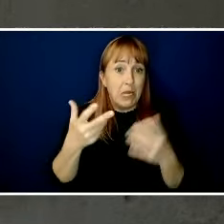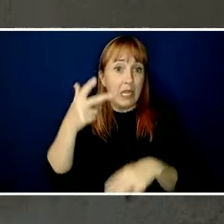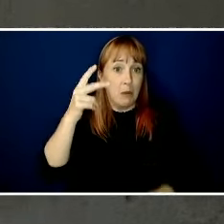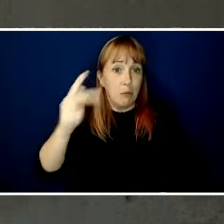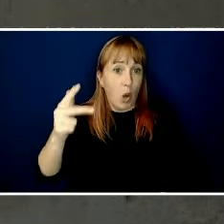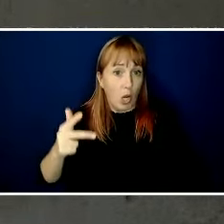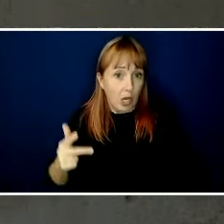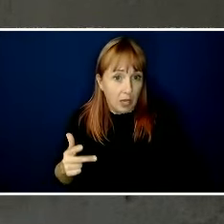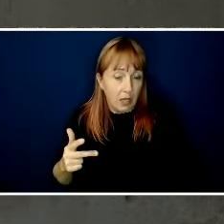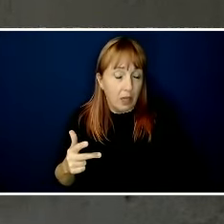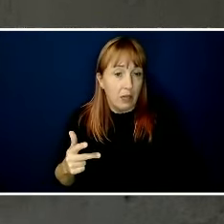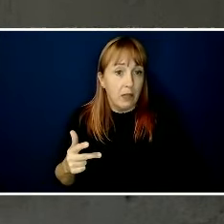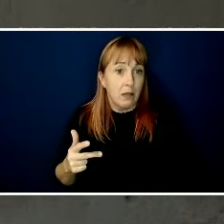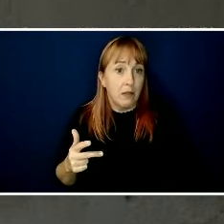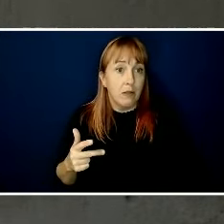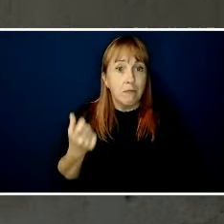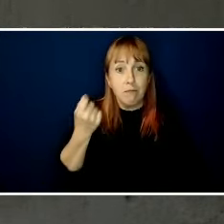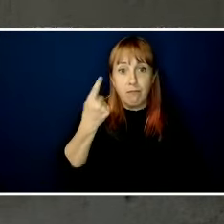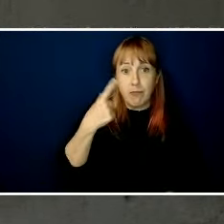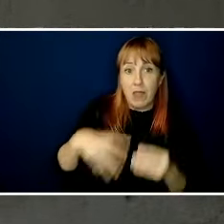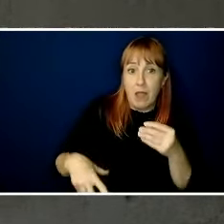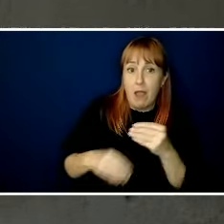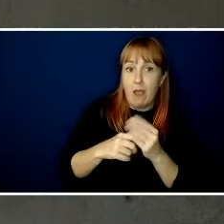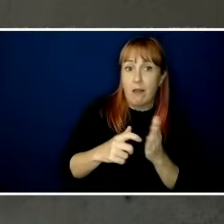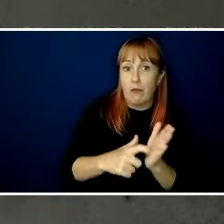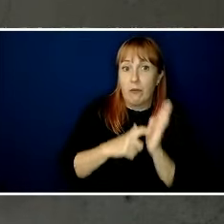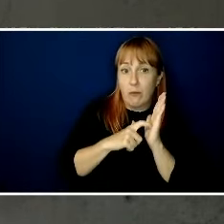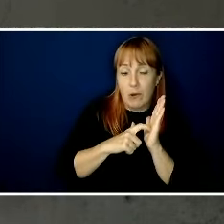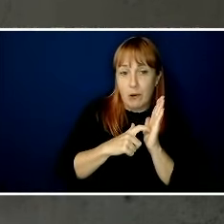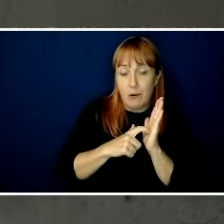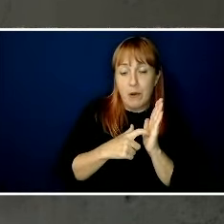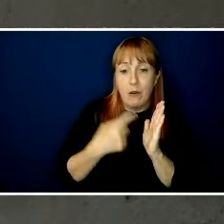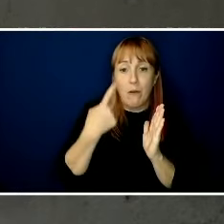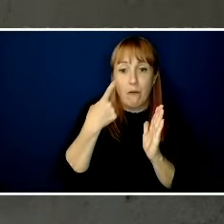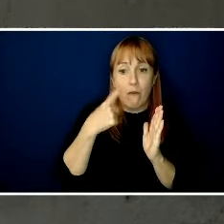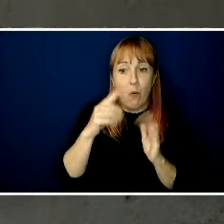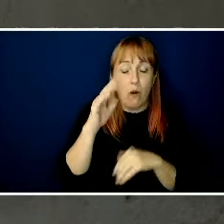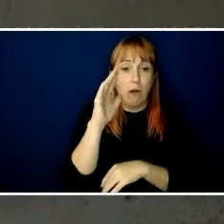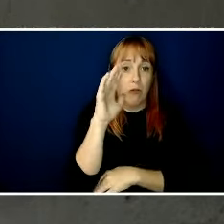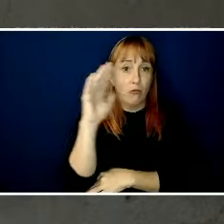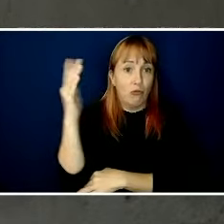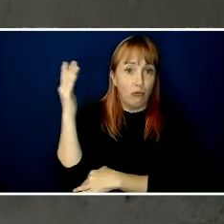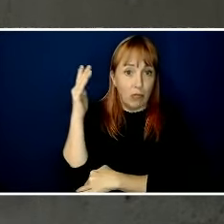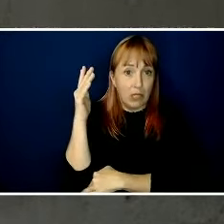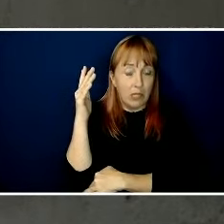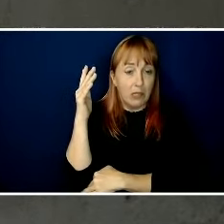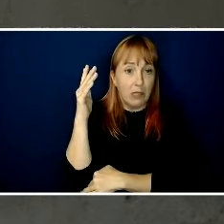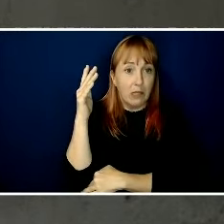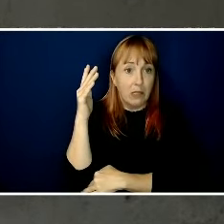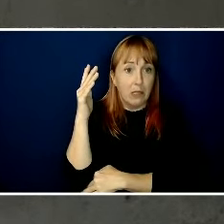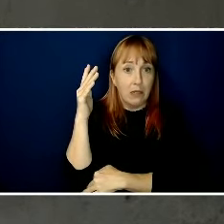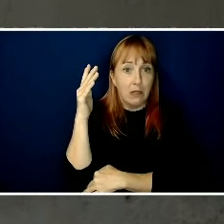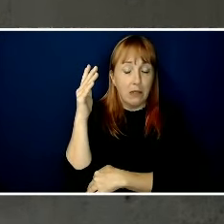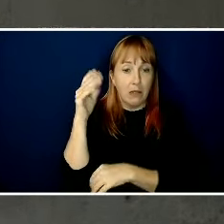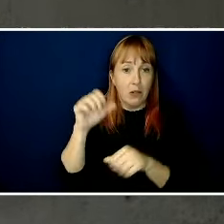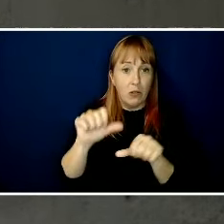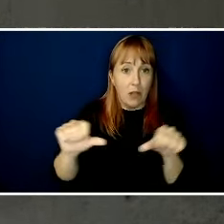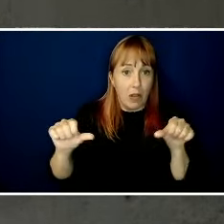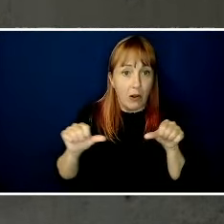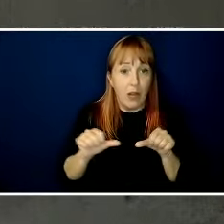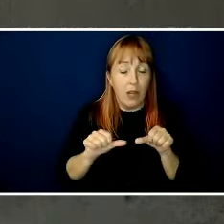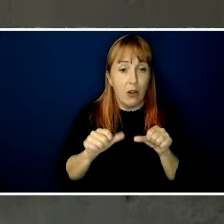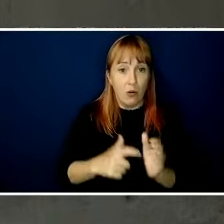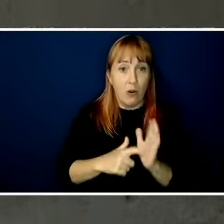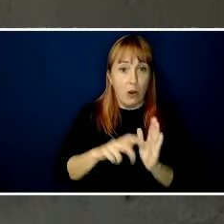when you add the component of the necessary area for a 30 to